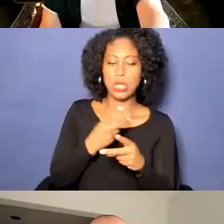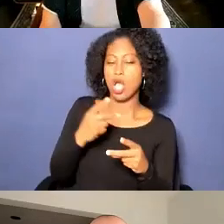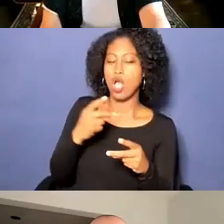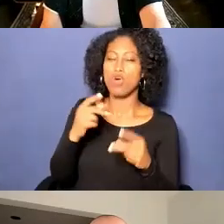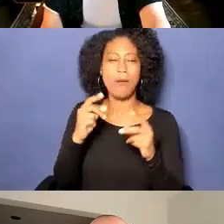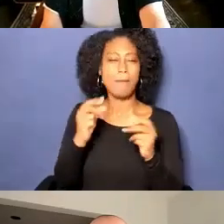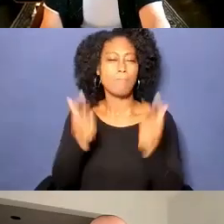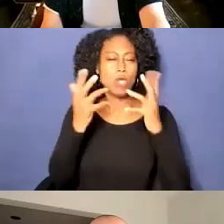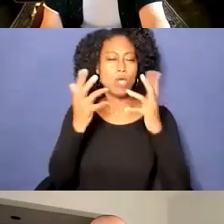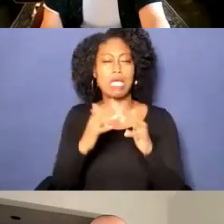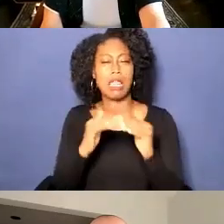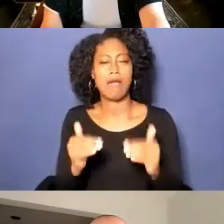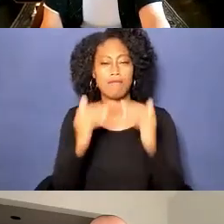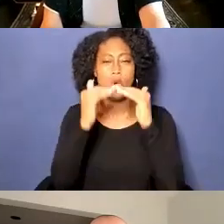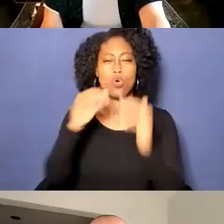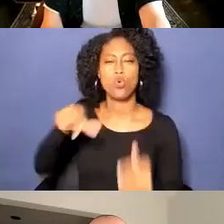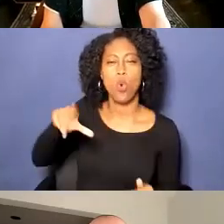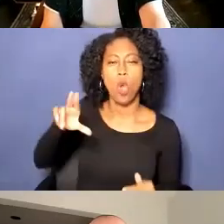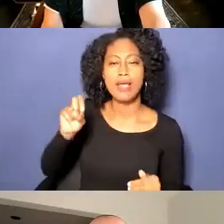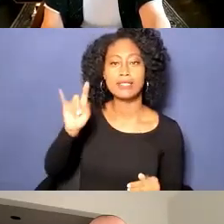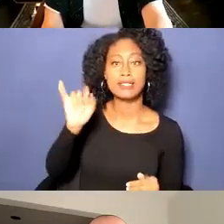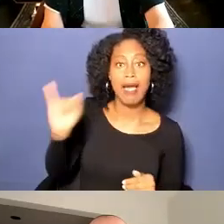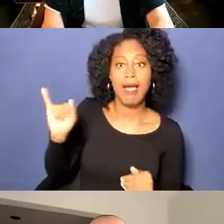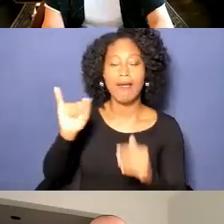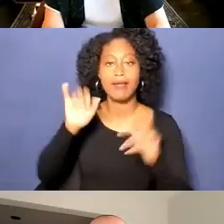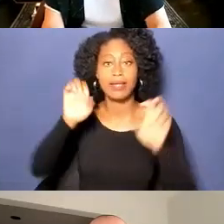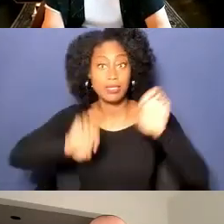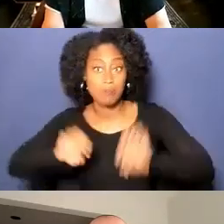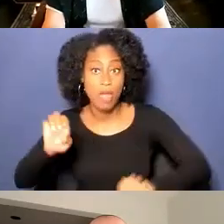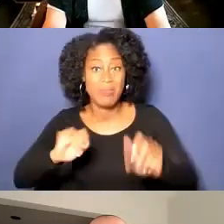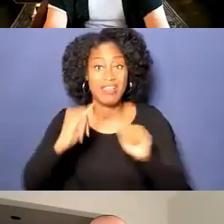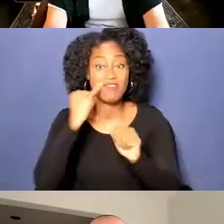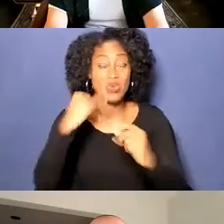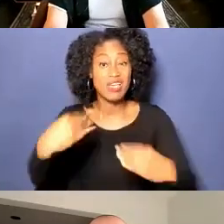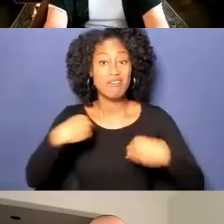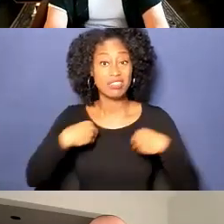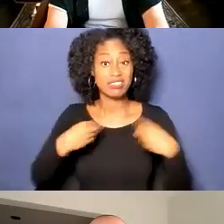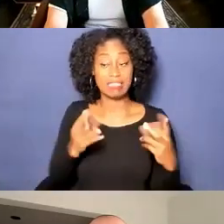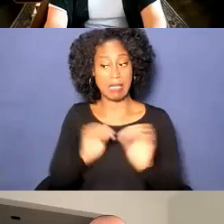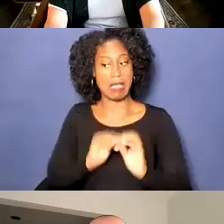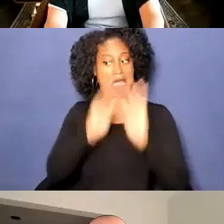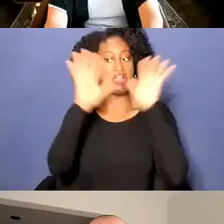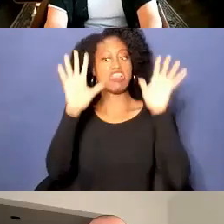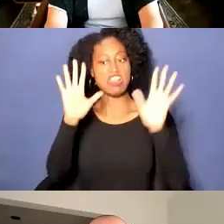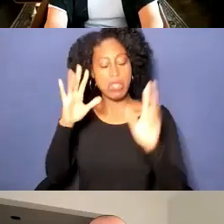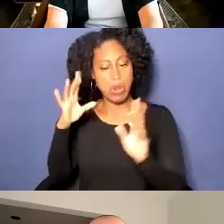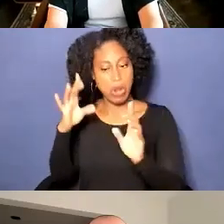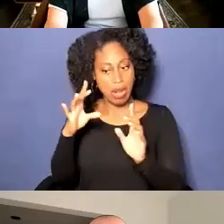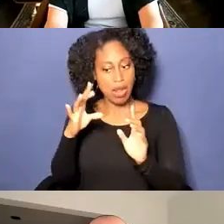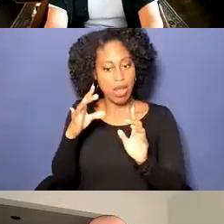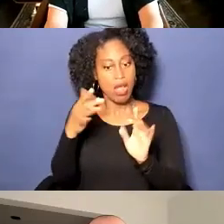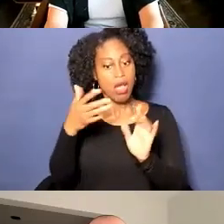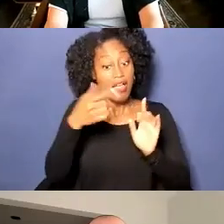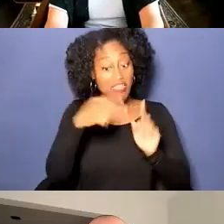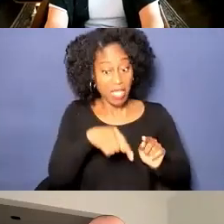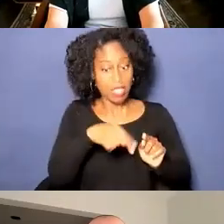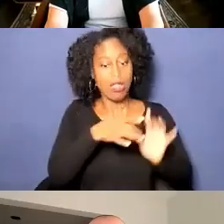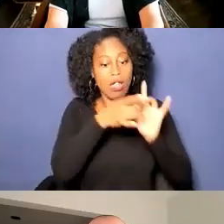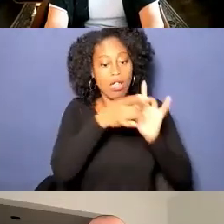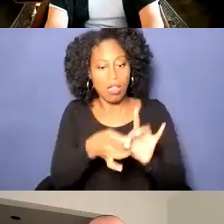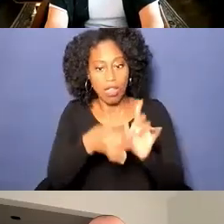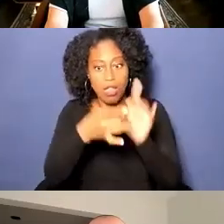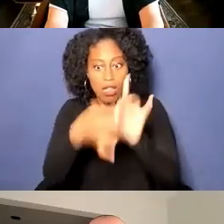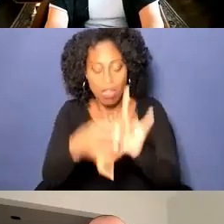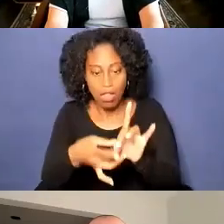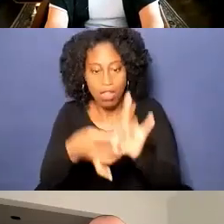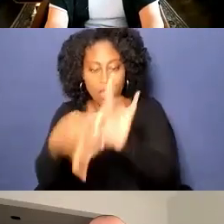data sets, so that you give us a really clear pathway of understanding what certain kinds of policies